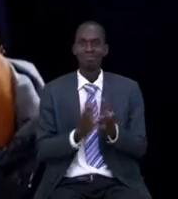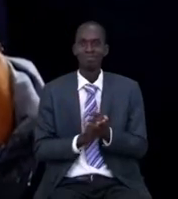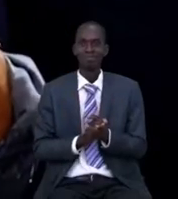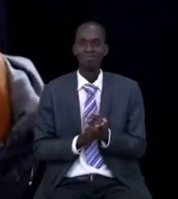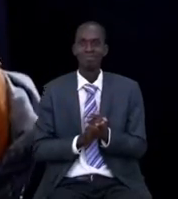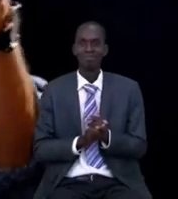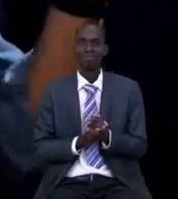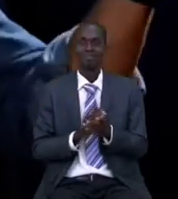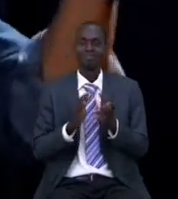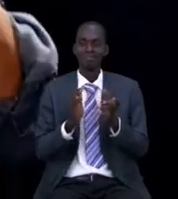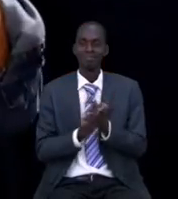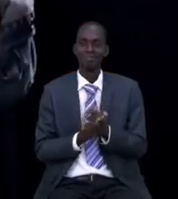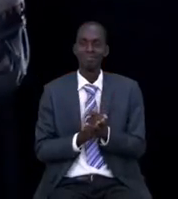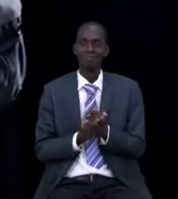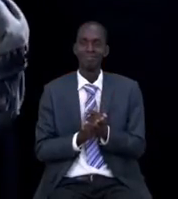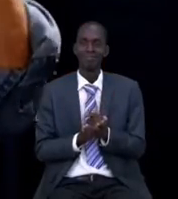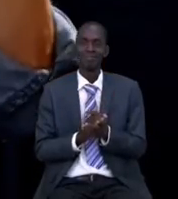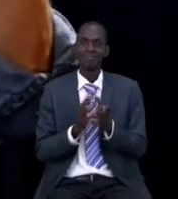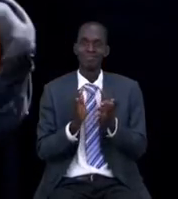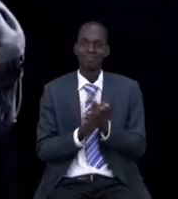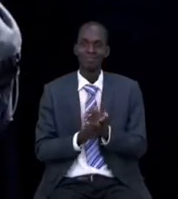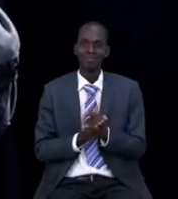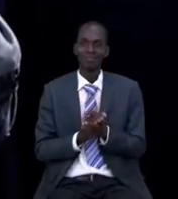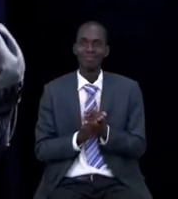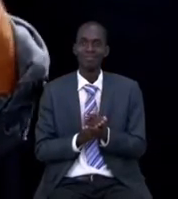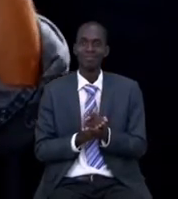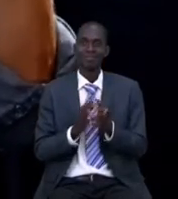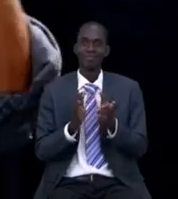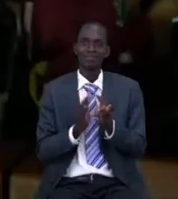Together like this. Let's do that together.